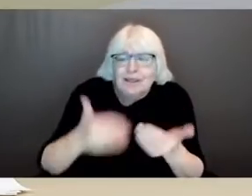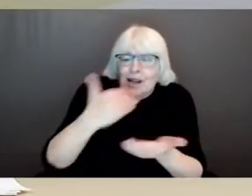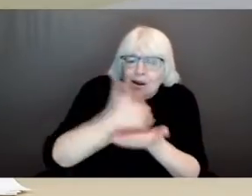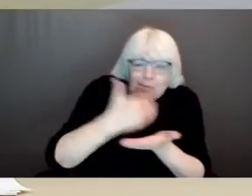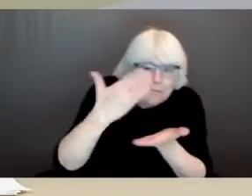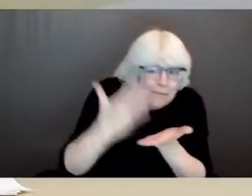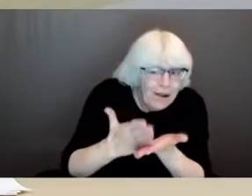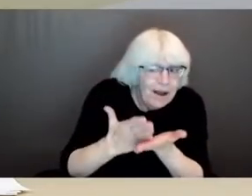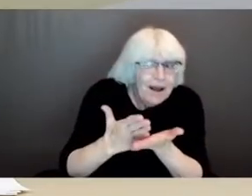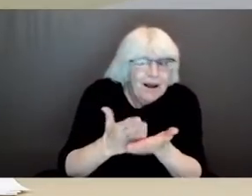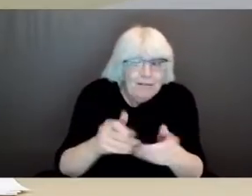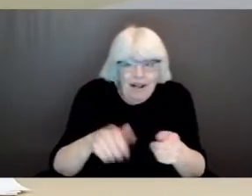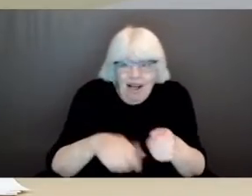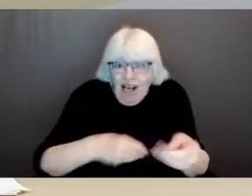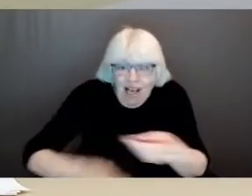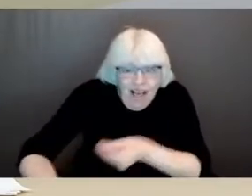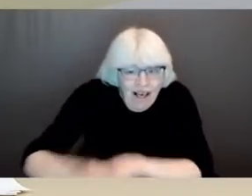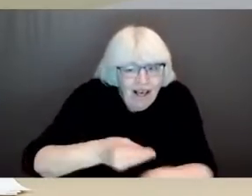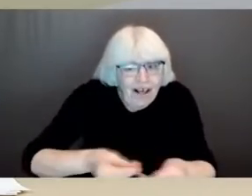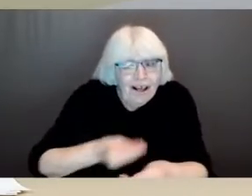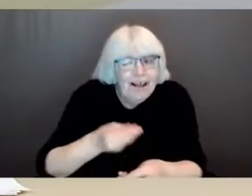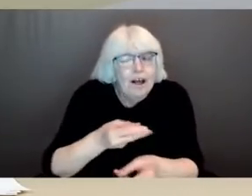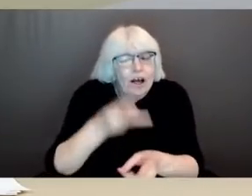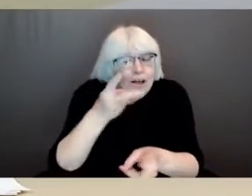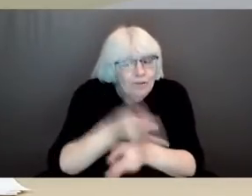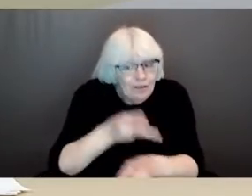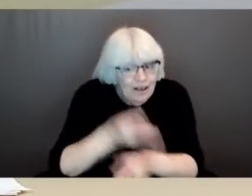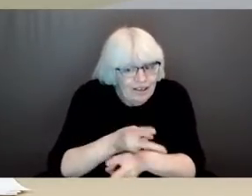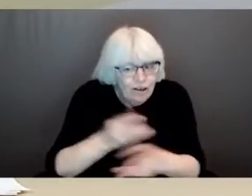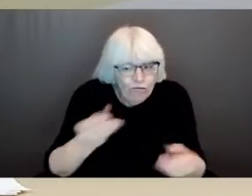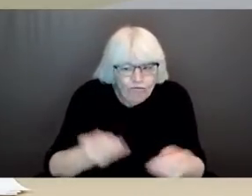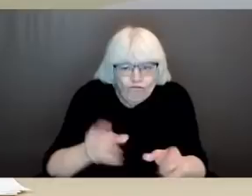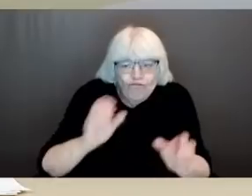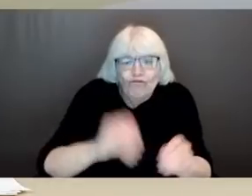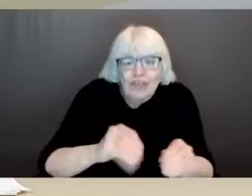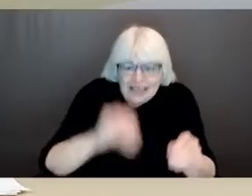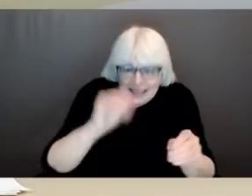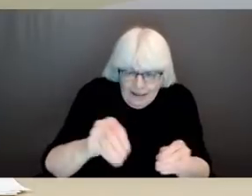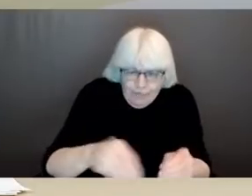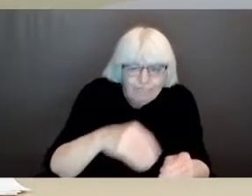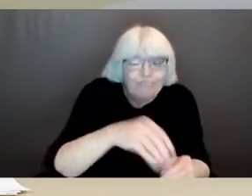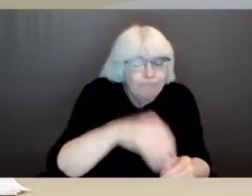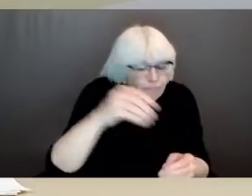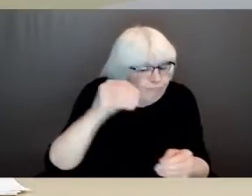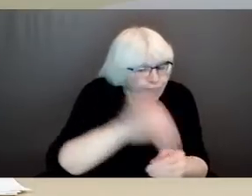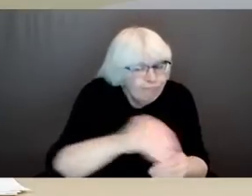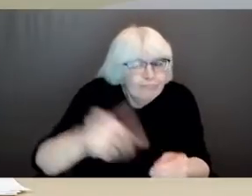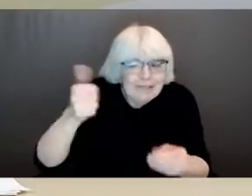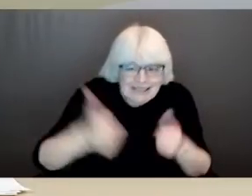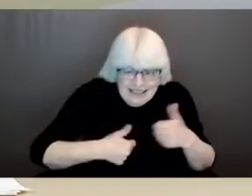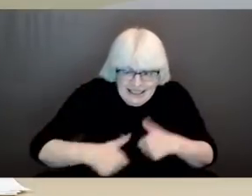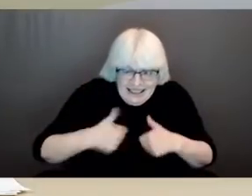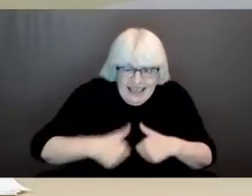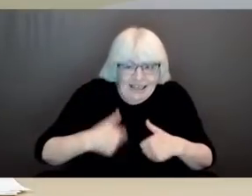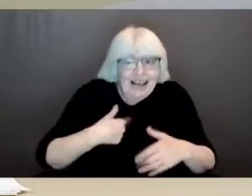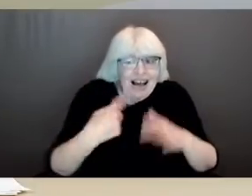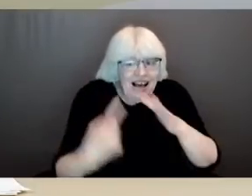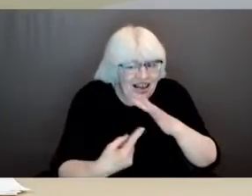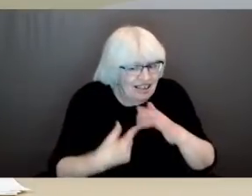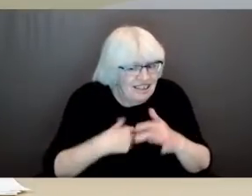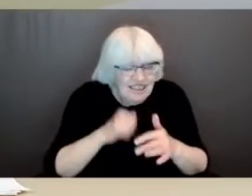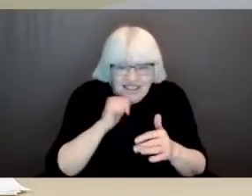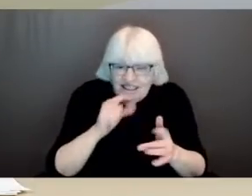no-contact treat pickup options are recommended. Do not hand out treats if you are self-isolating or feeling unwell, and